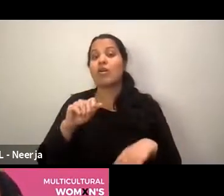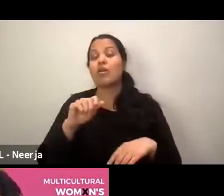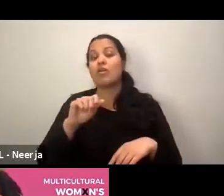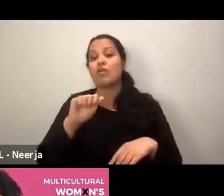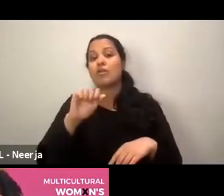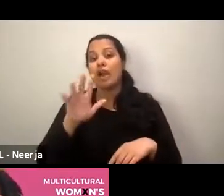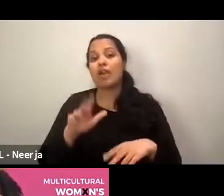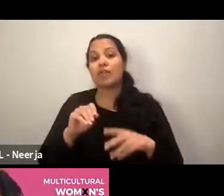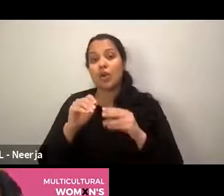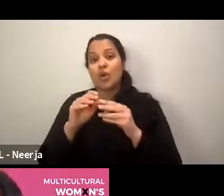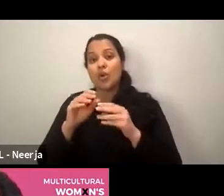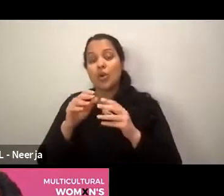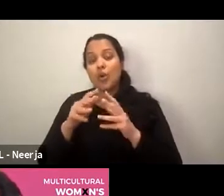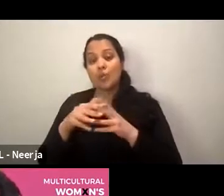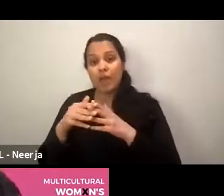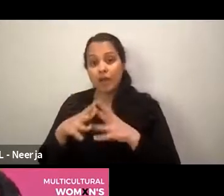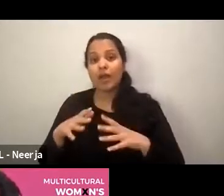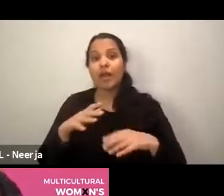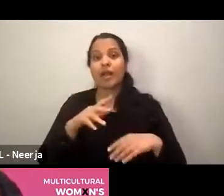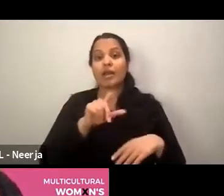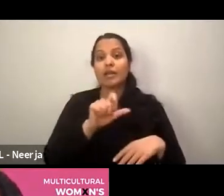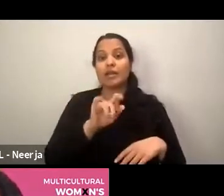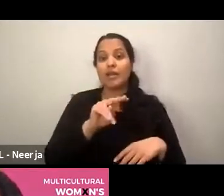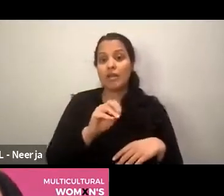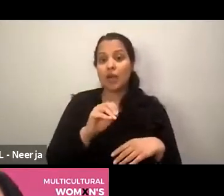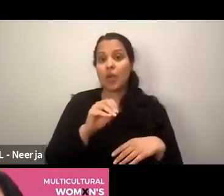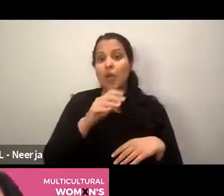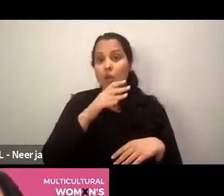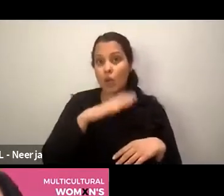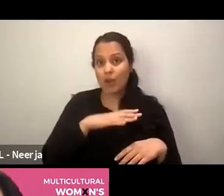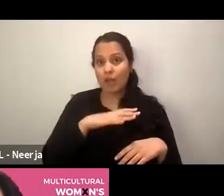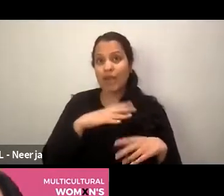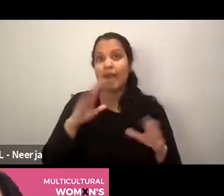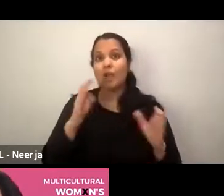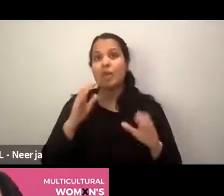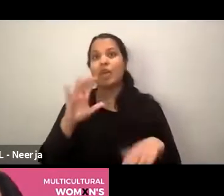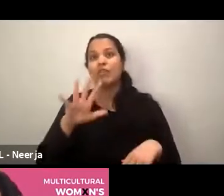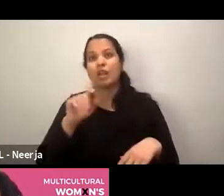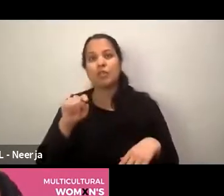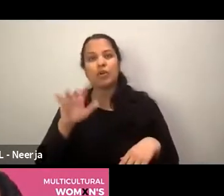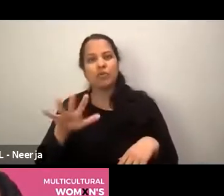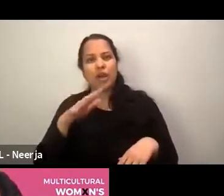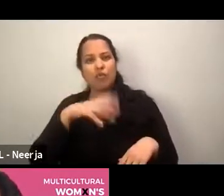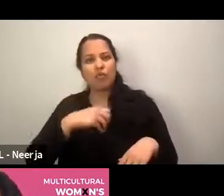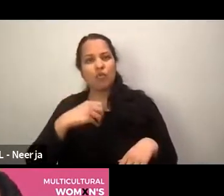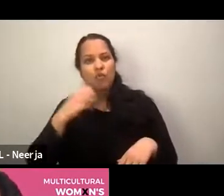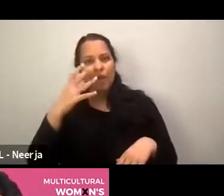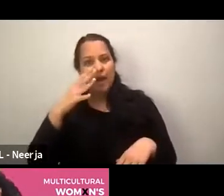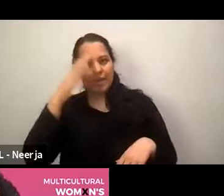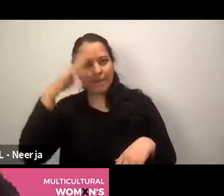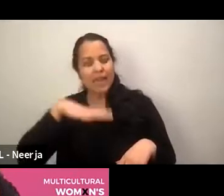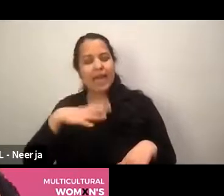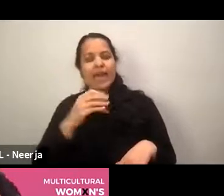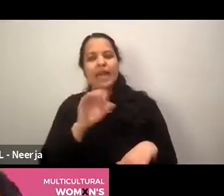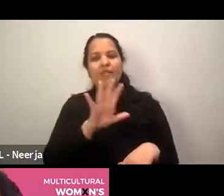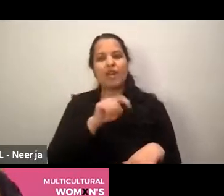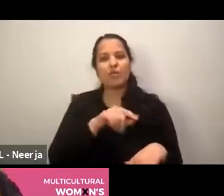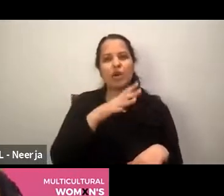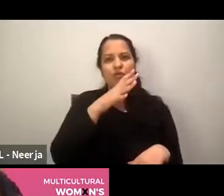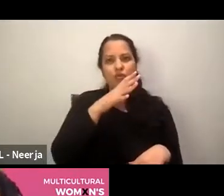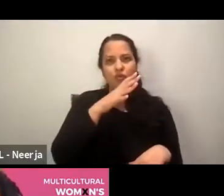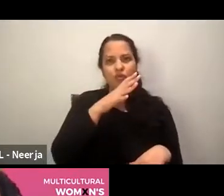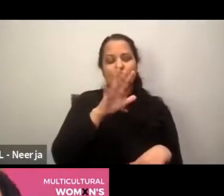specifically, compared to 5.5% for white men and 5.1% for Caucasian